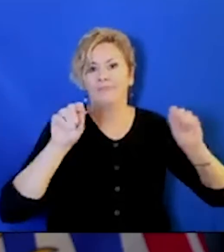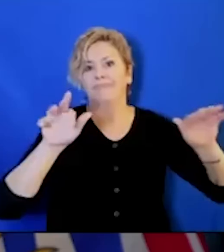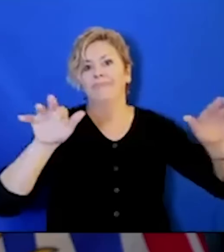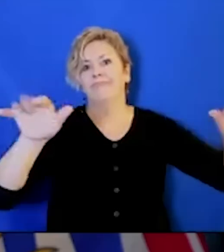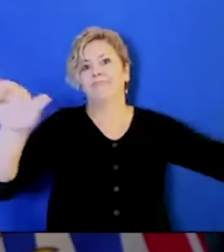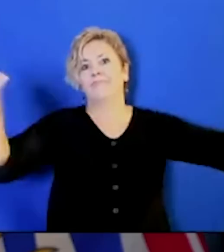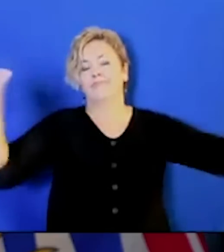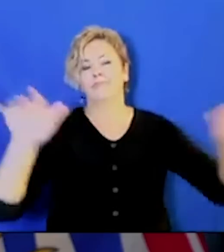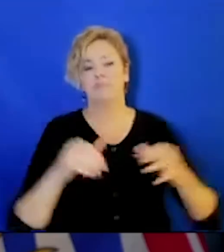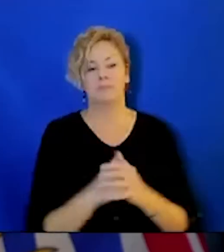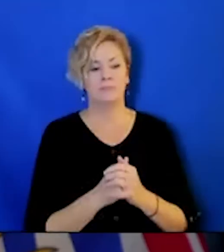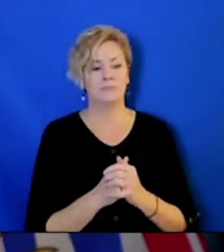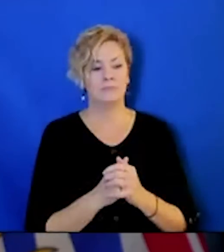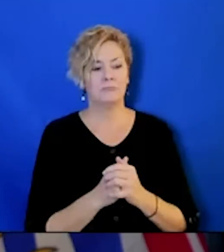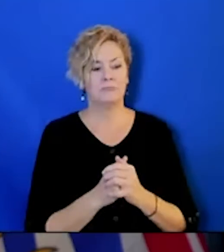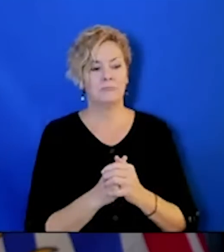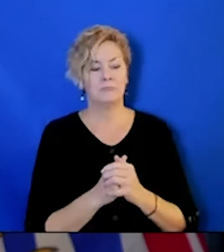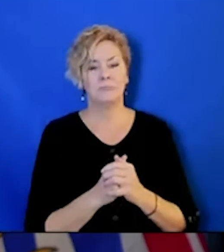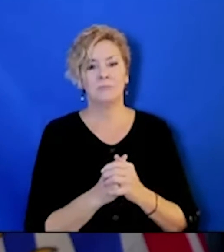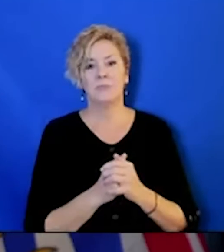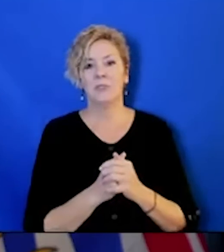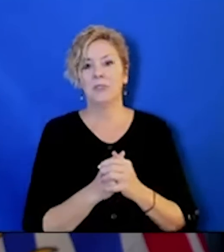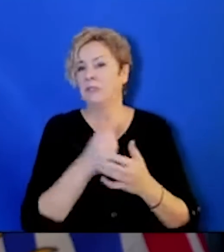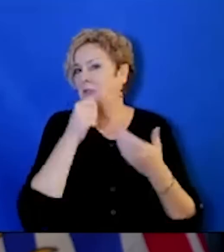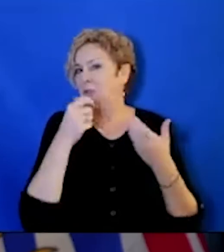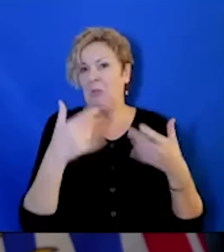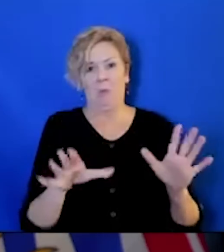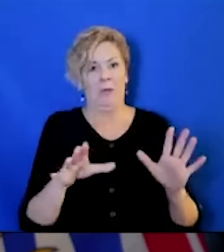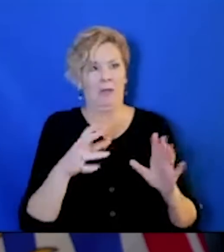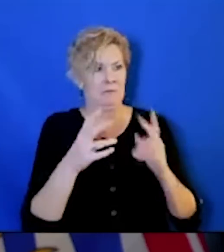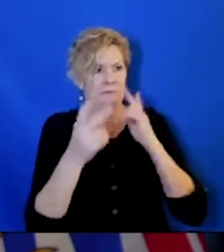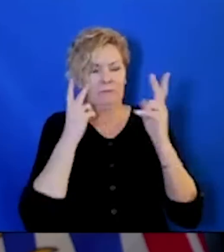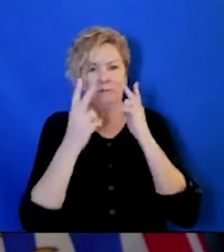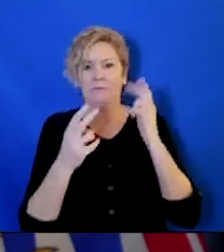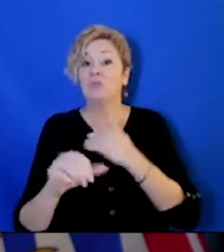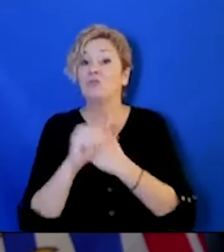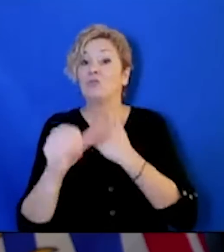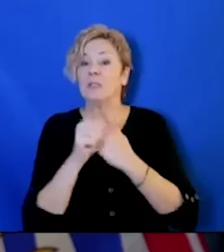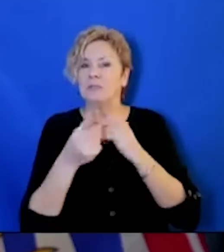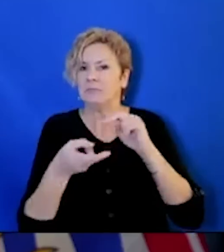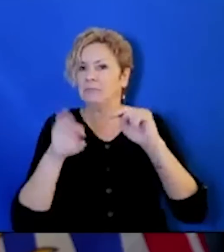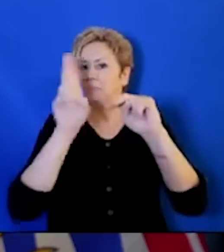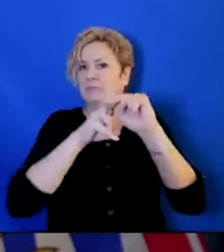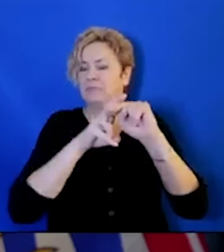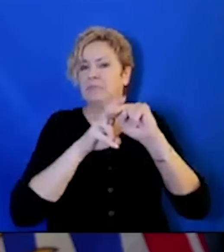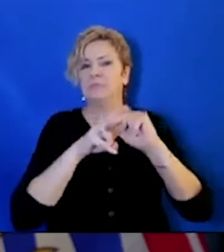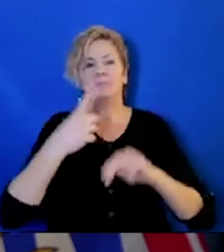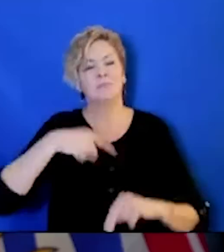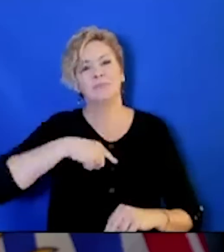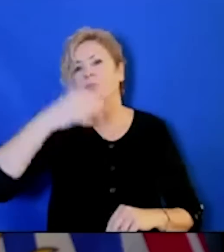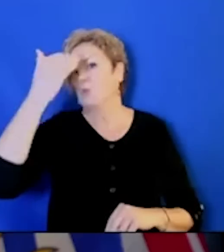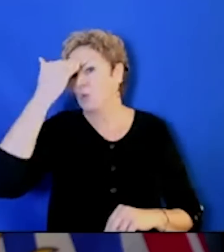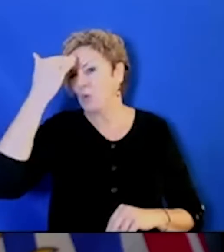This, of course, increases our risk, not just in those areas where we're seeing increased cases, but around the province. We